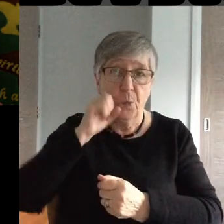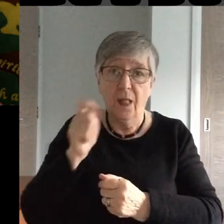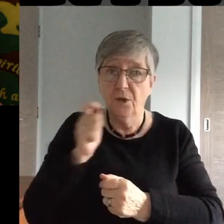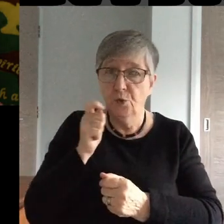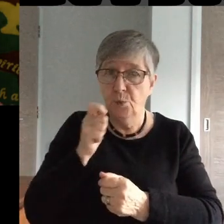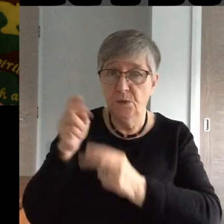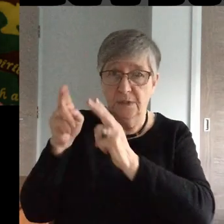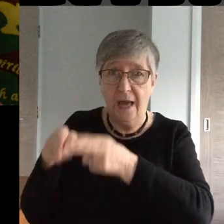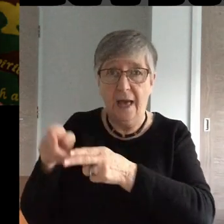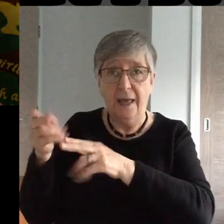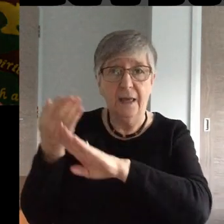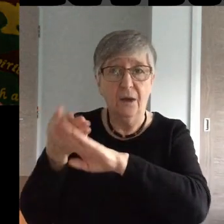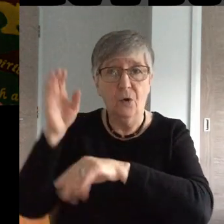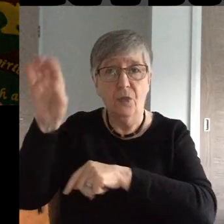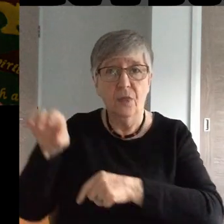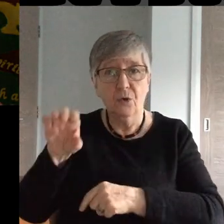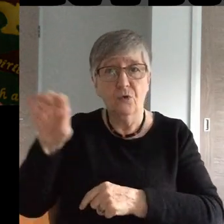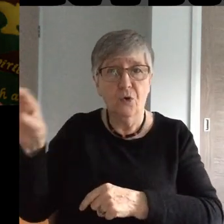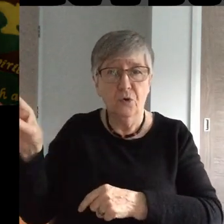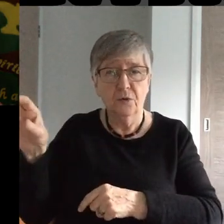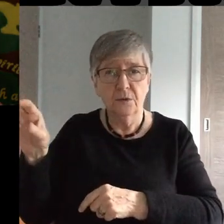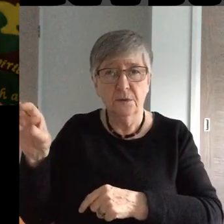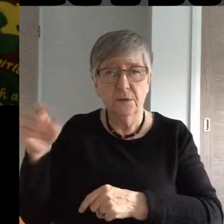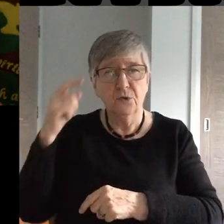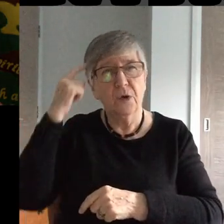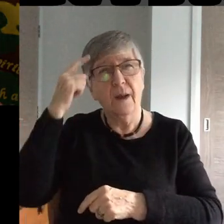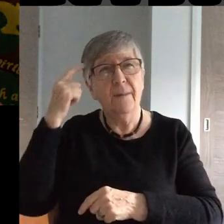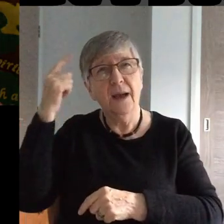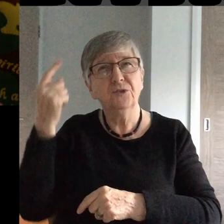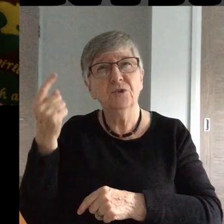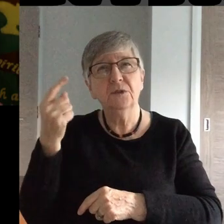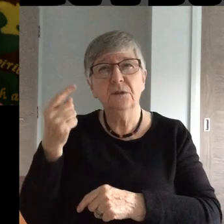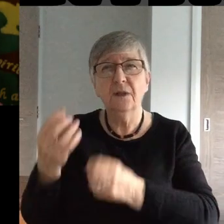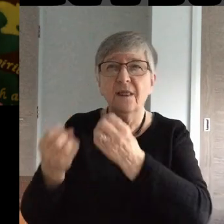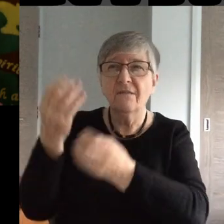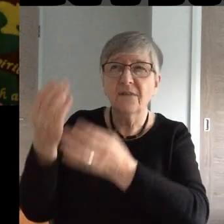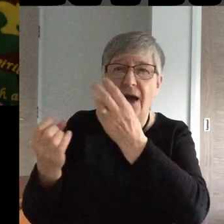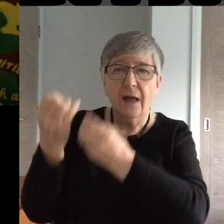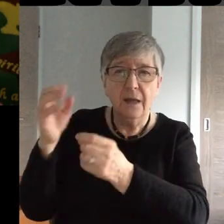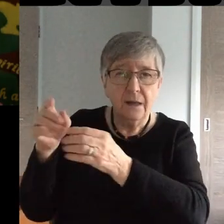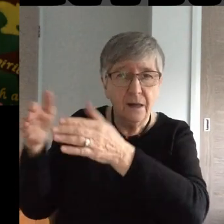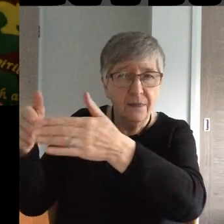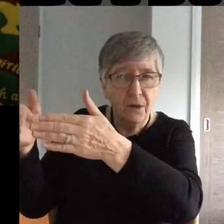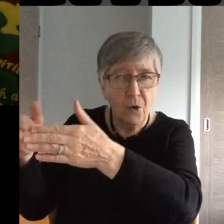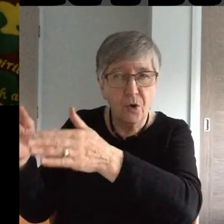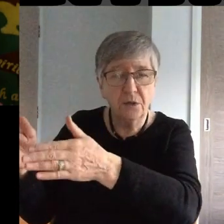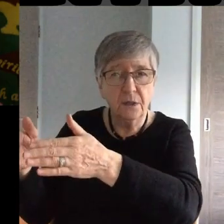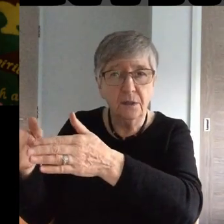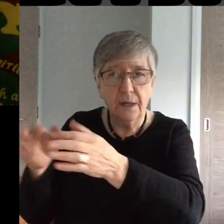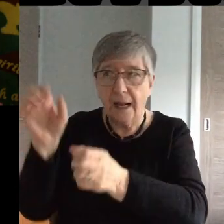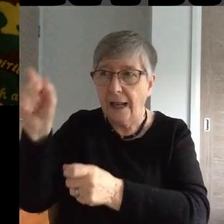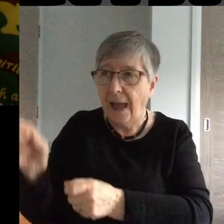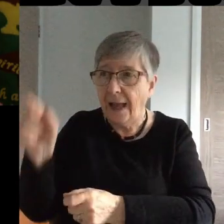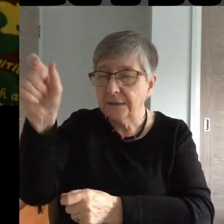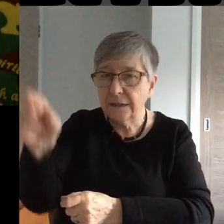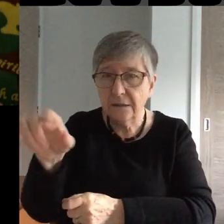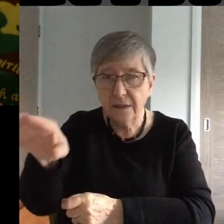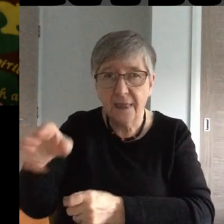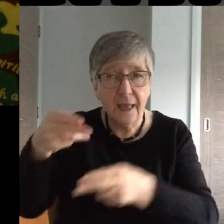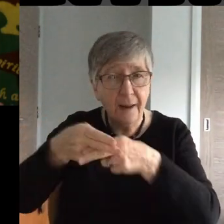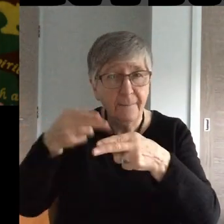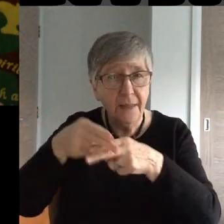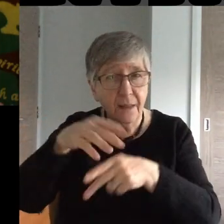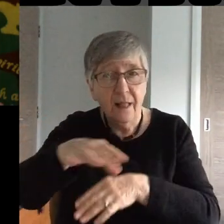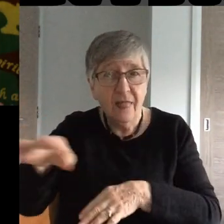up. You can imagine the fire crackling in the background. The candles are lit. The meal is served.